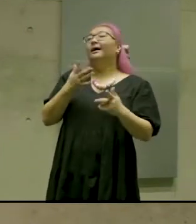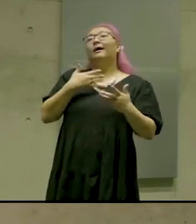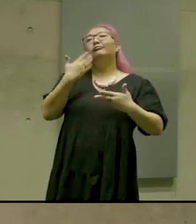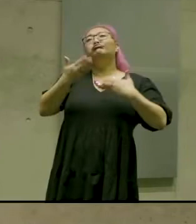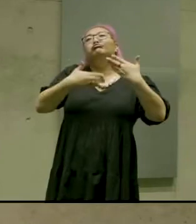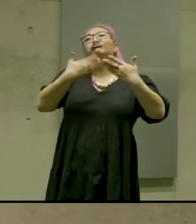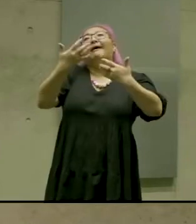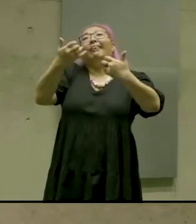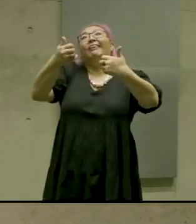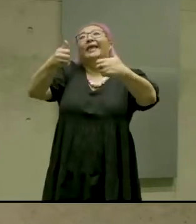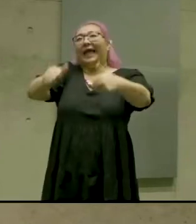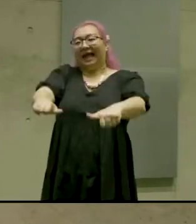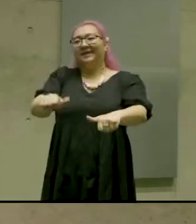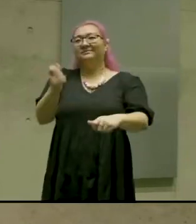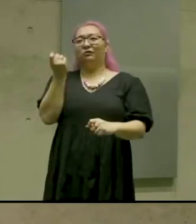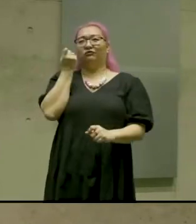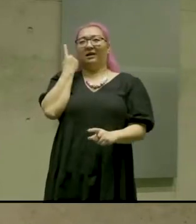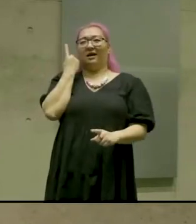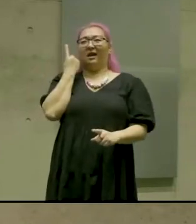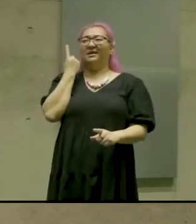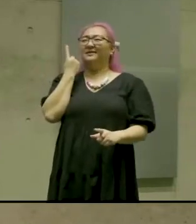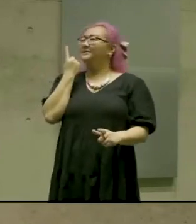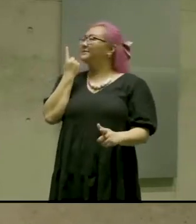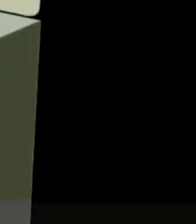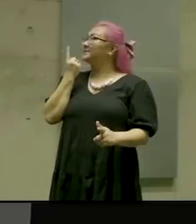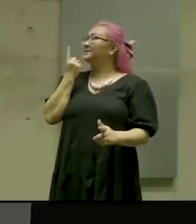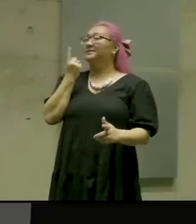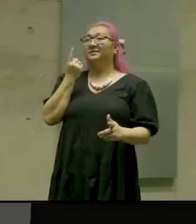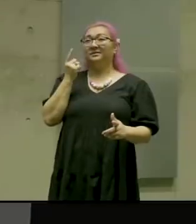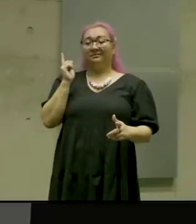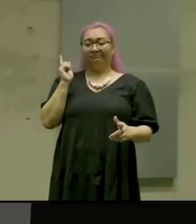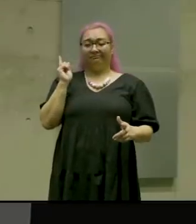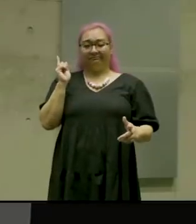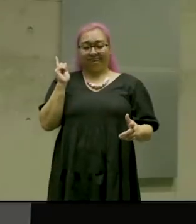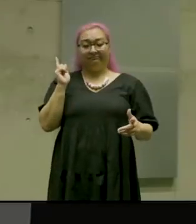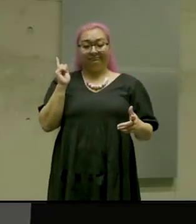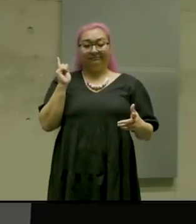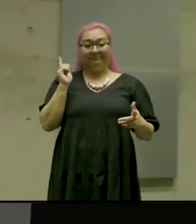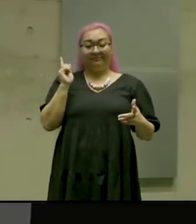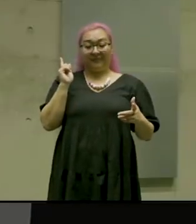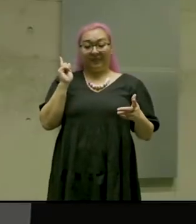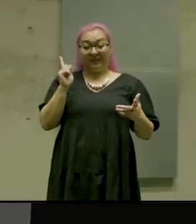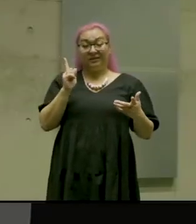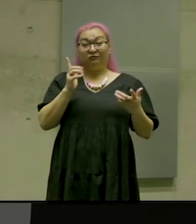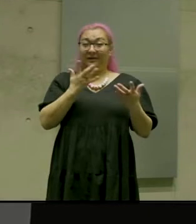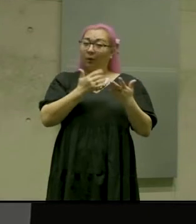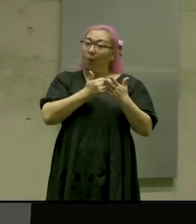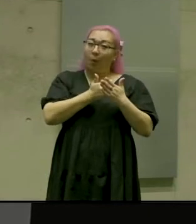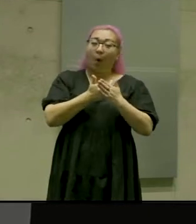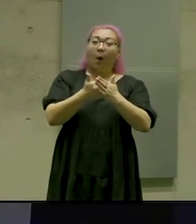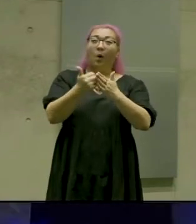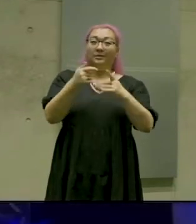thought that it's important, even though it's a never-ending process of discovering, exploring yourself,